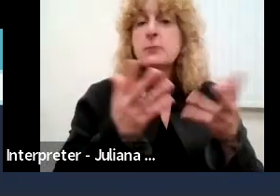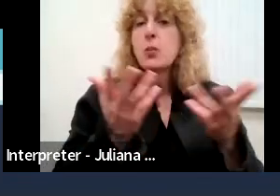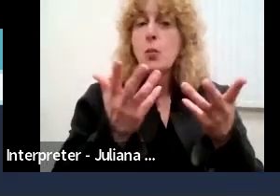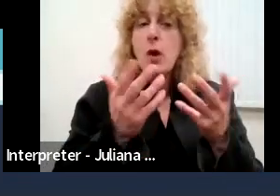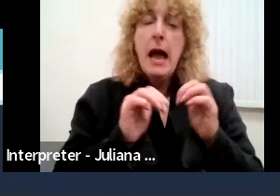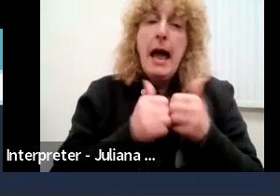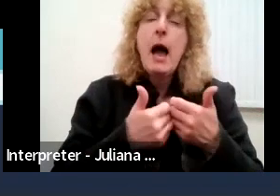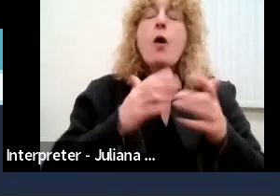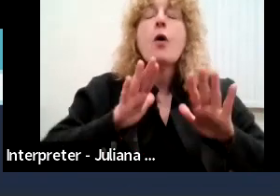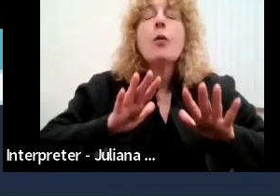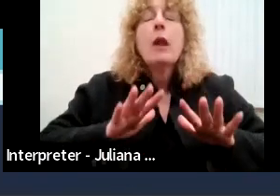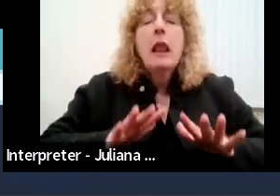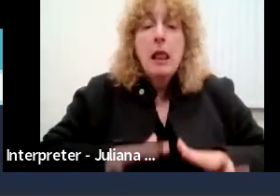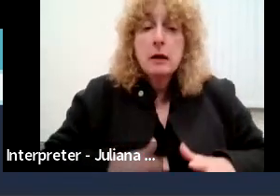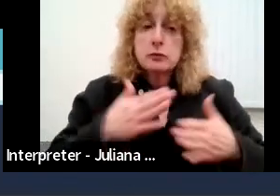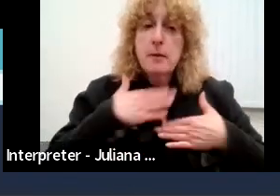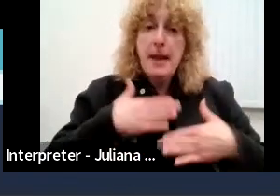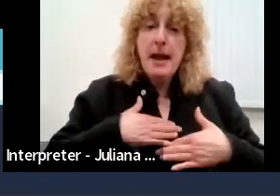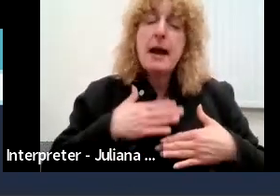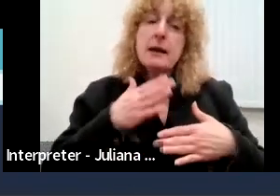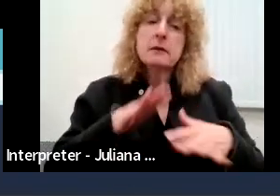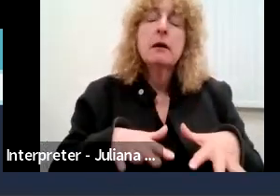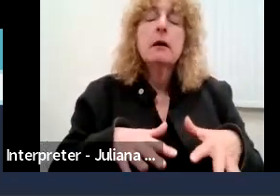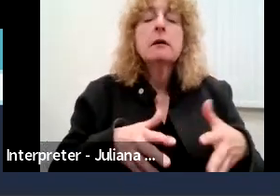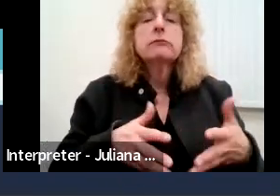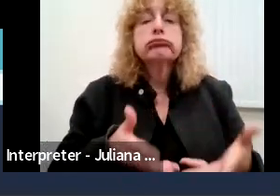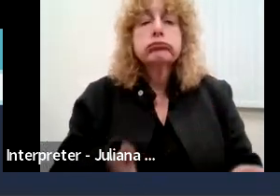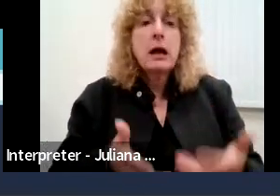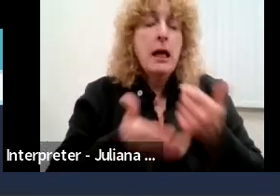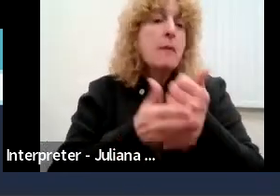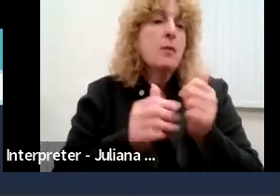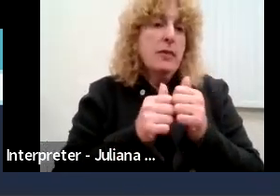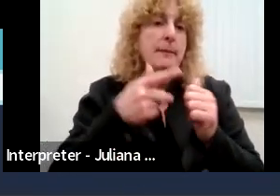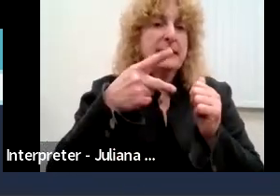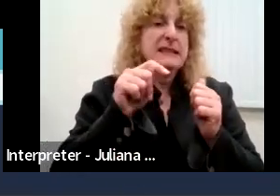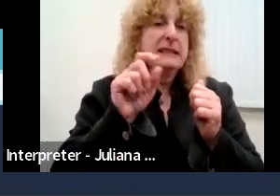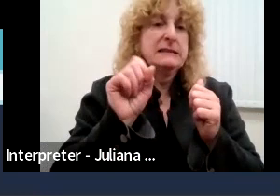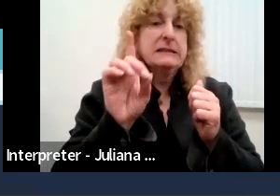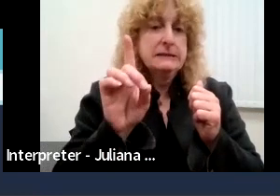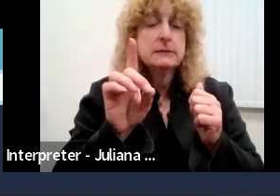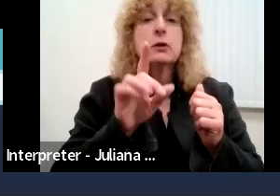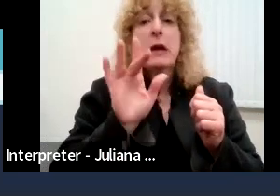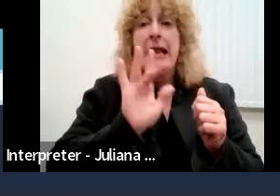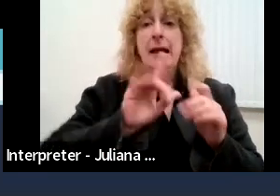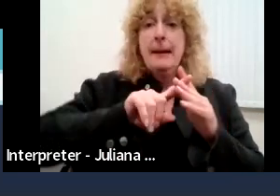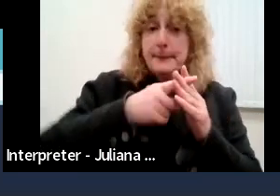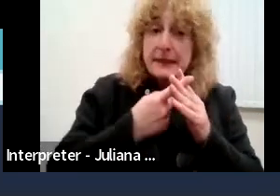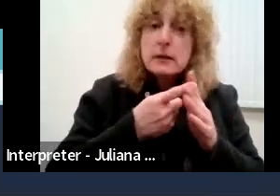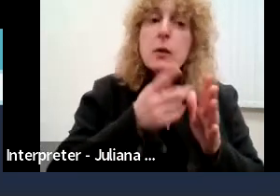how relaxing your body helps and assists with PTSD. And then when you click begin, it will ask you